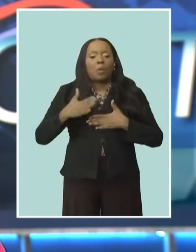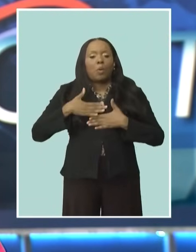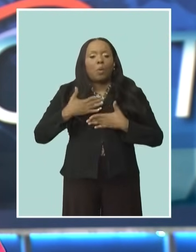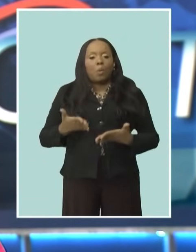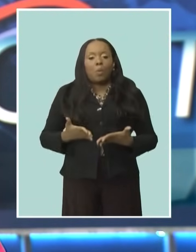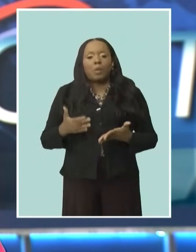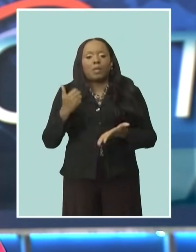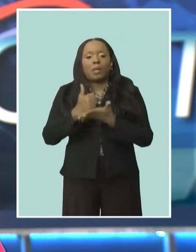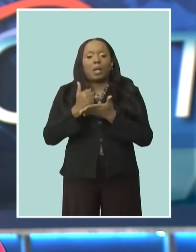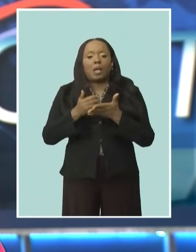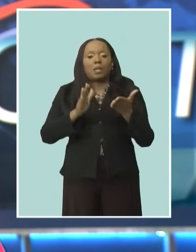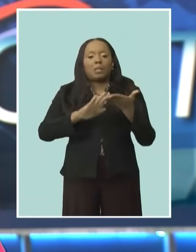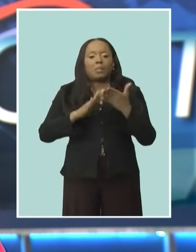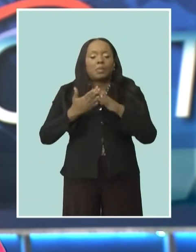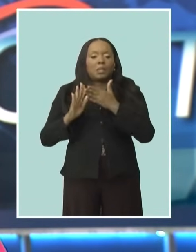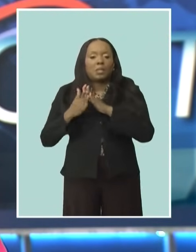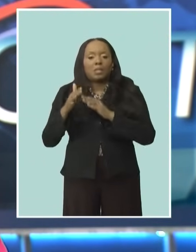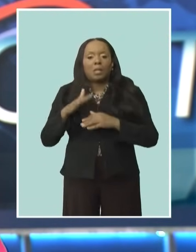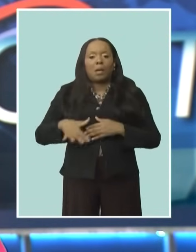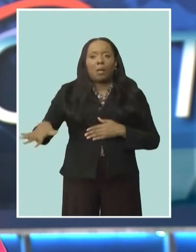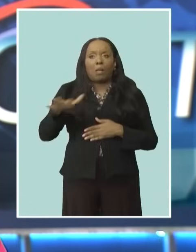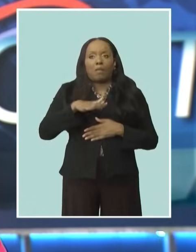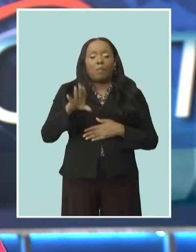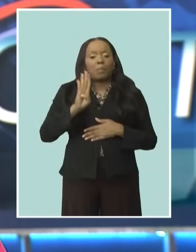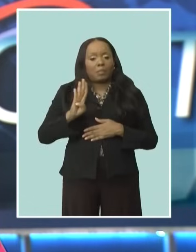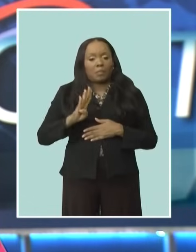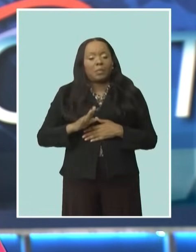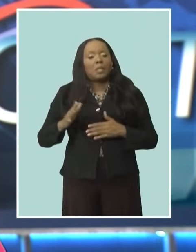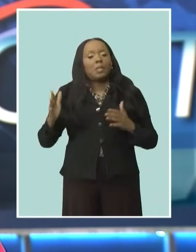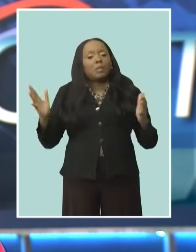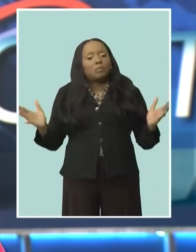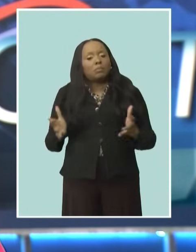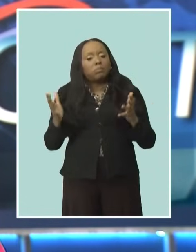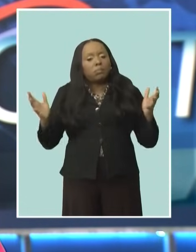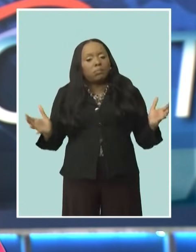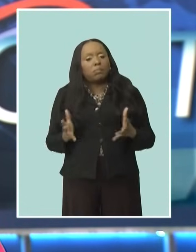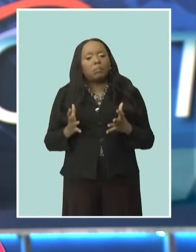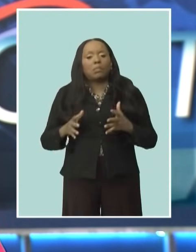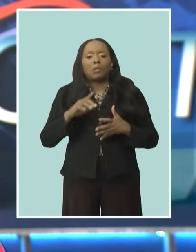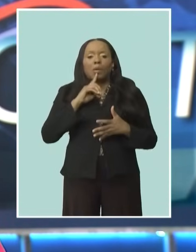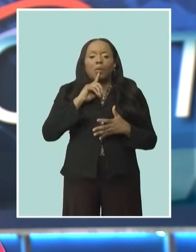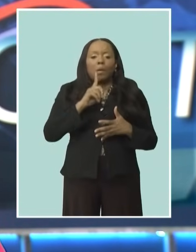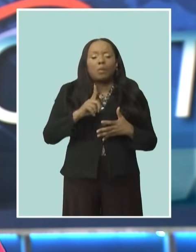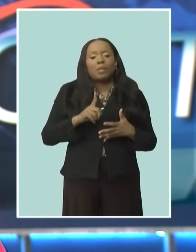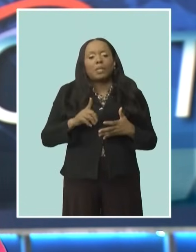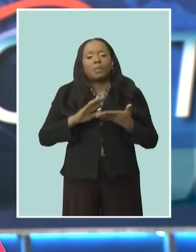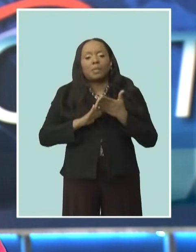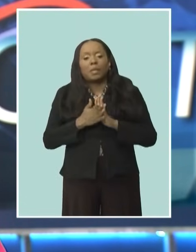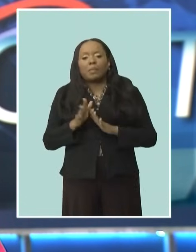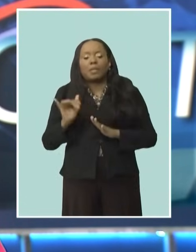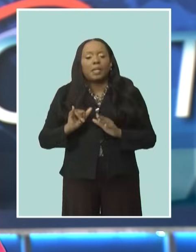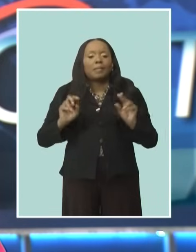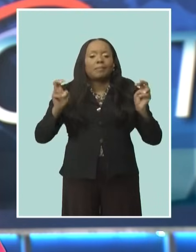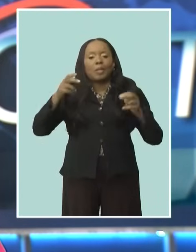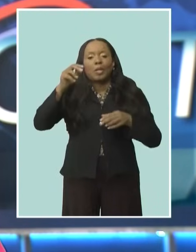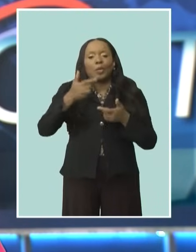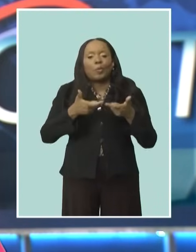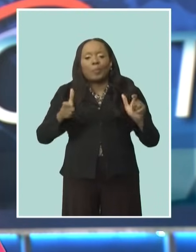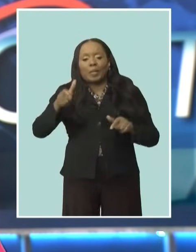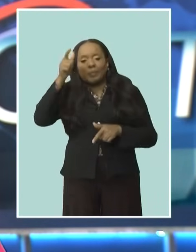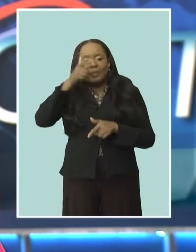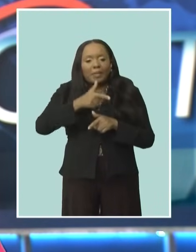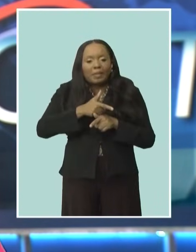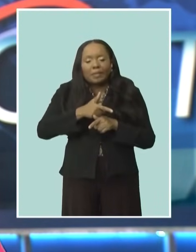in assisting communities across Barbados, and he urged them to turn the information learnt into a movement and become big